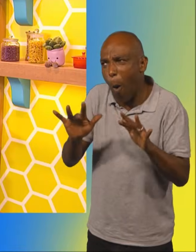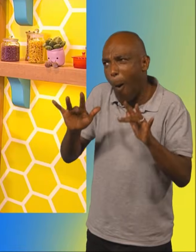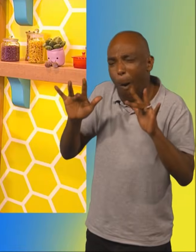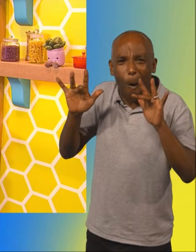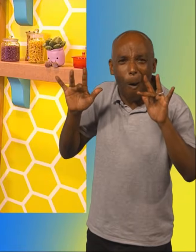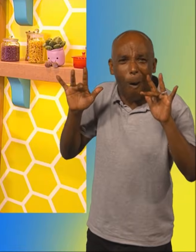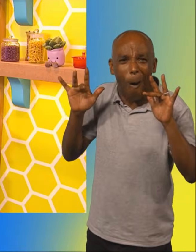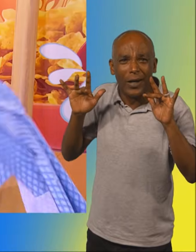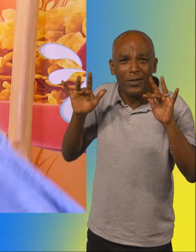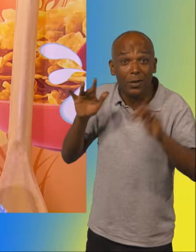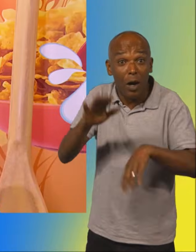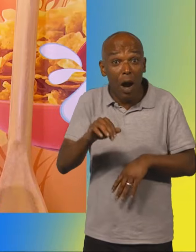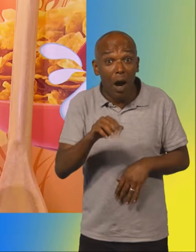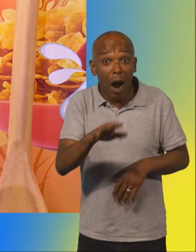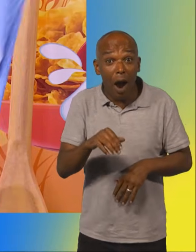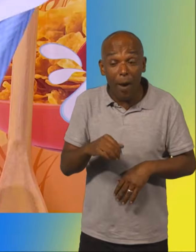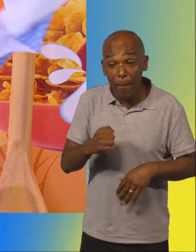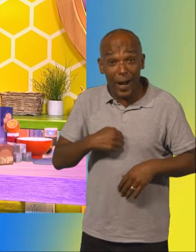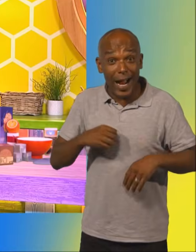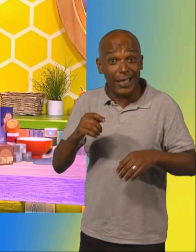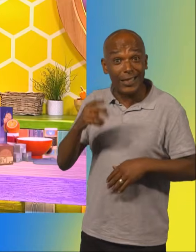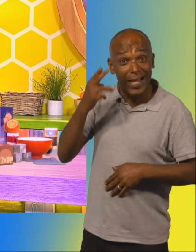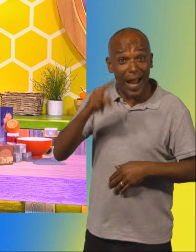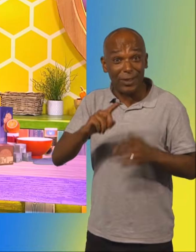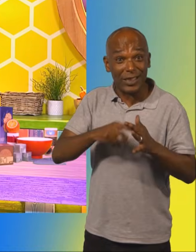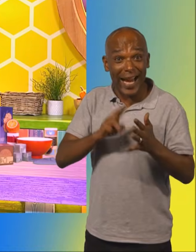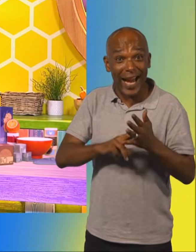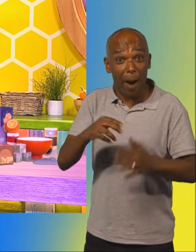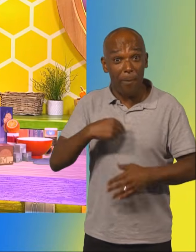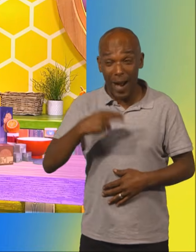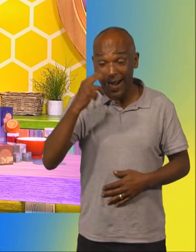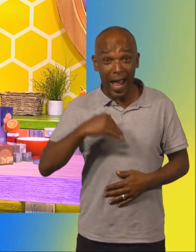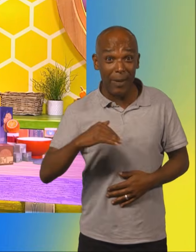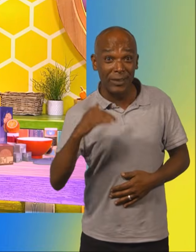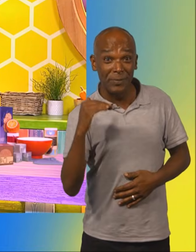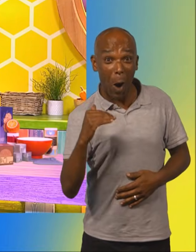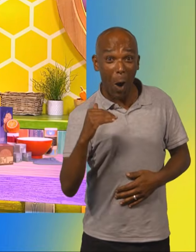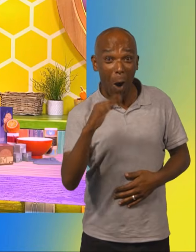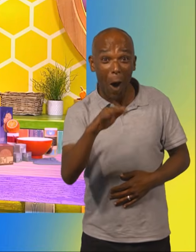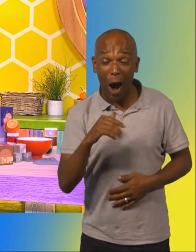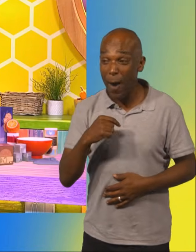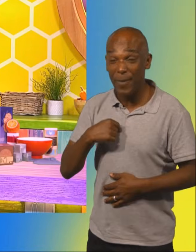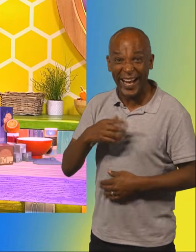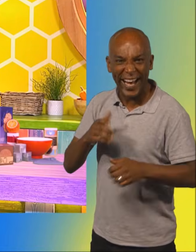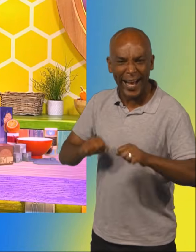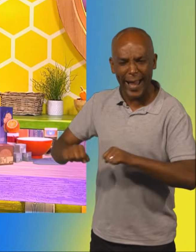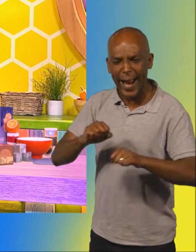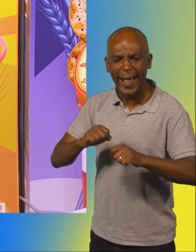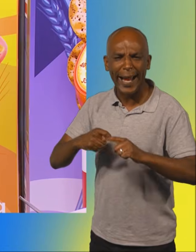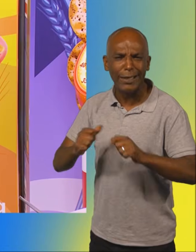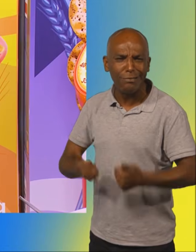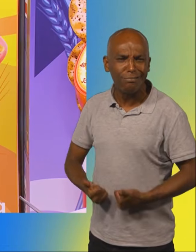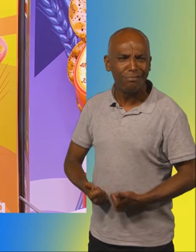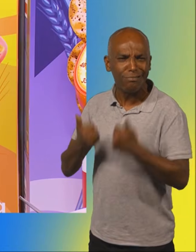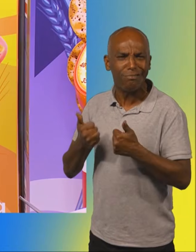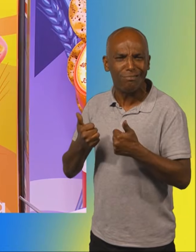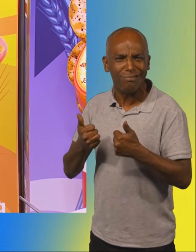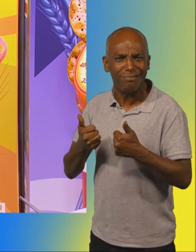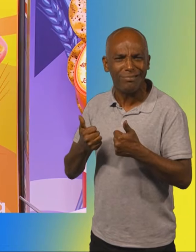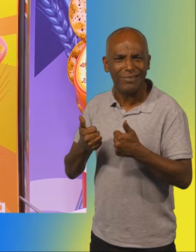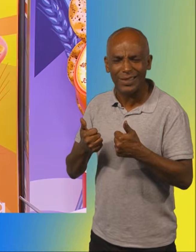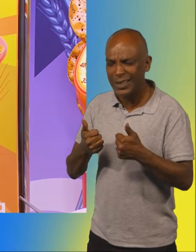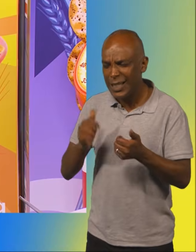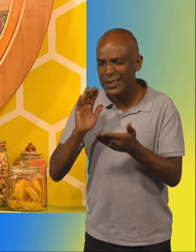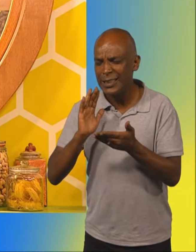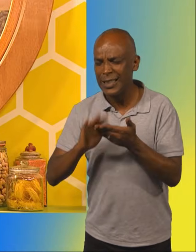My name's Jen. And my name's Small. We've got the cleanest kitchen of all. Tidy